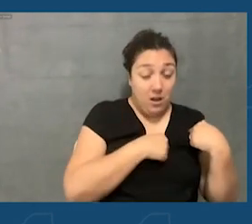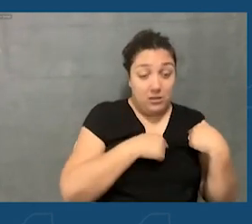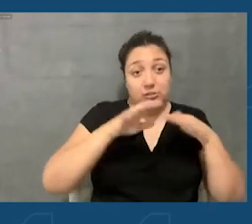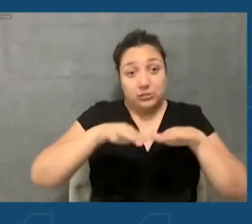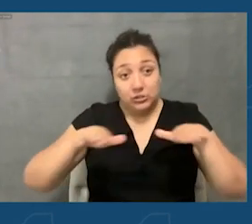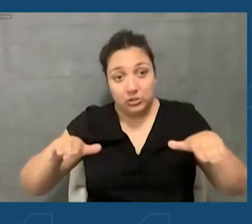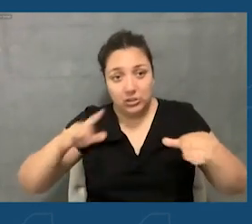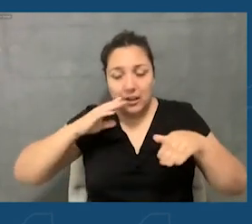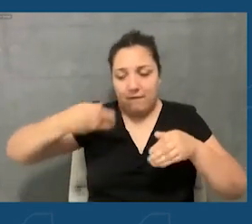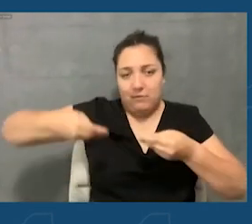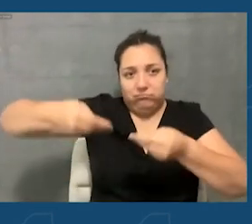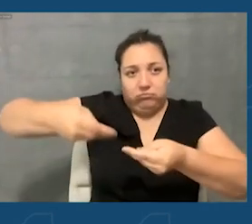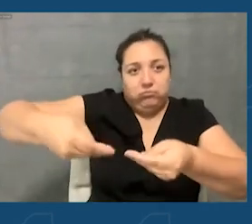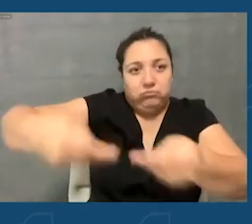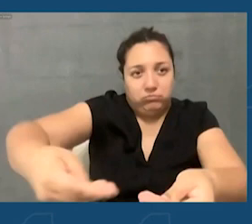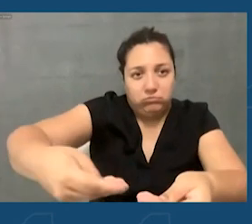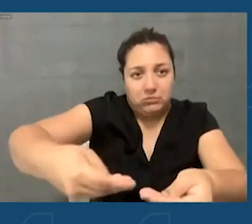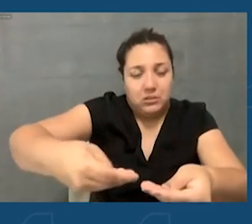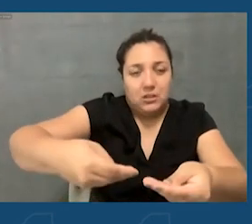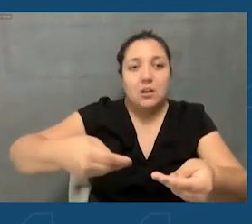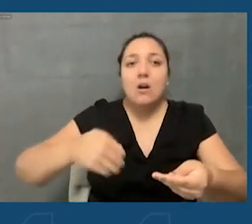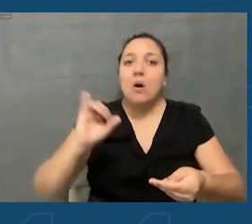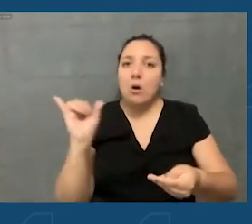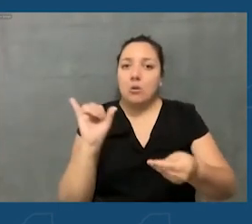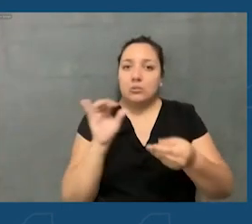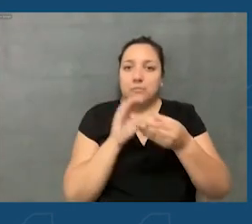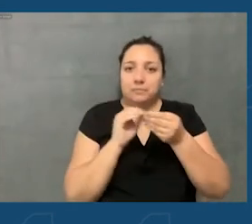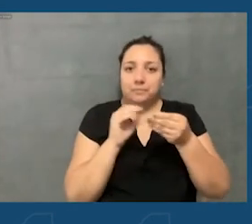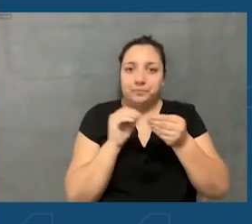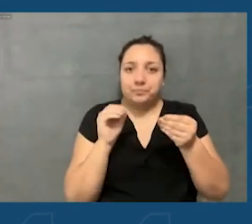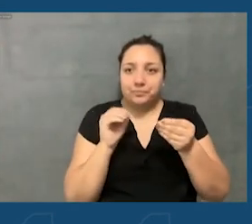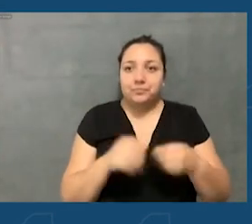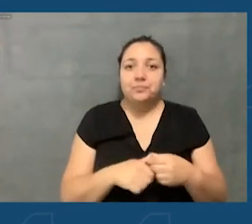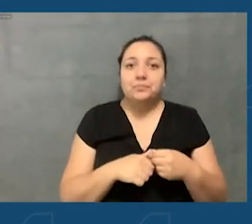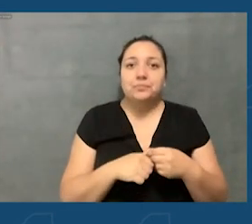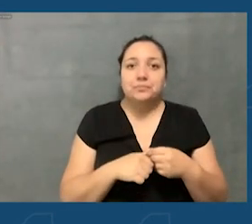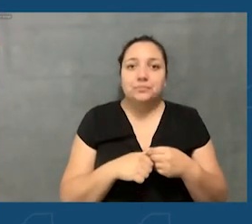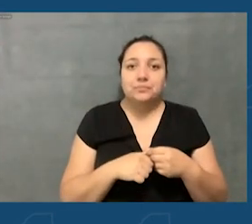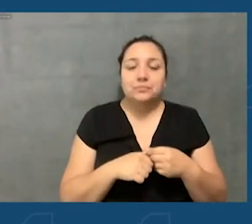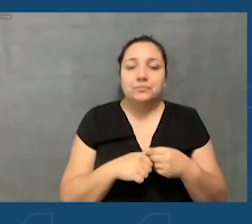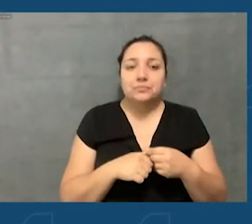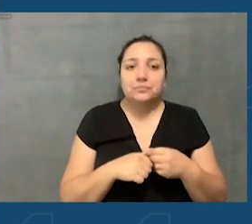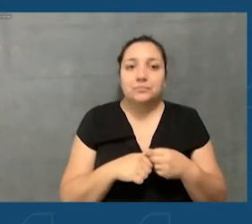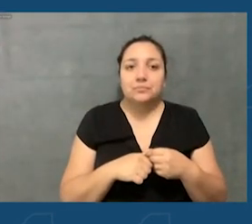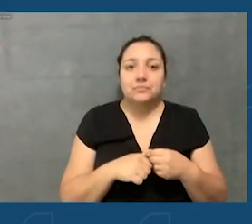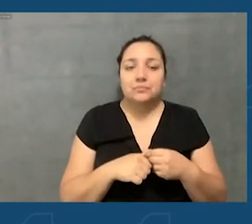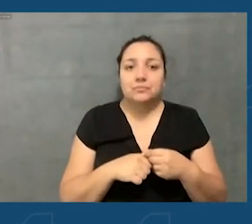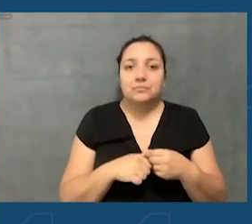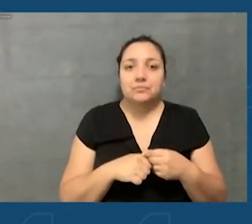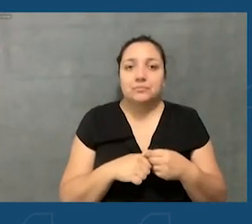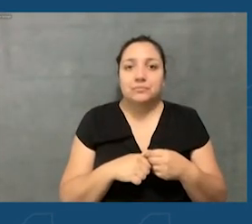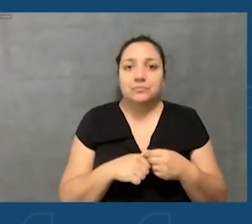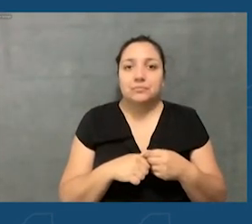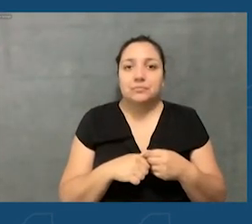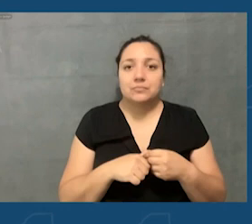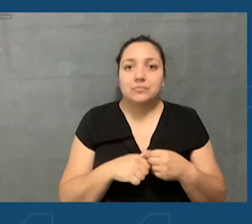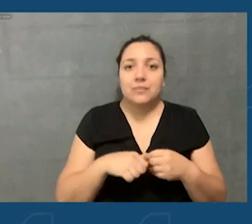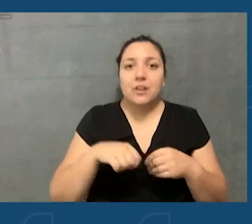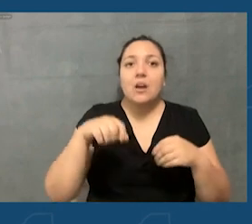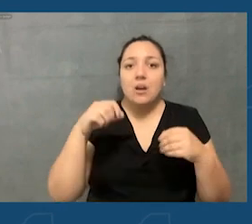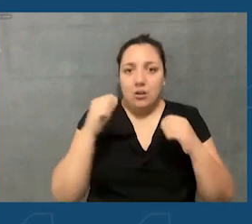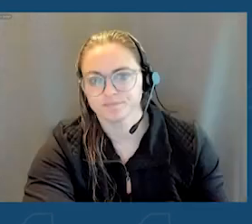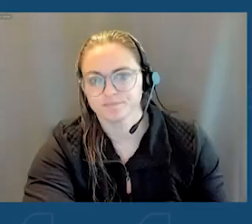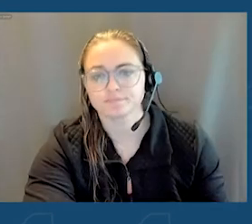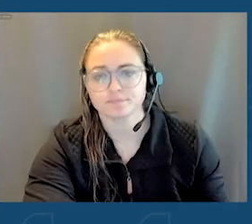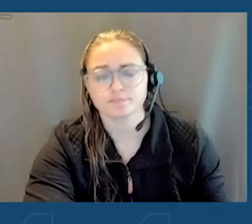Let me just finish by saying something, which is that not only are projects like reconstructing Penn Station or building the Gateway Tunnel